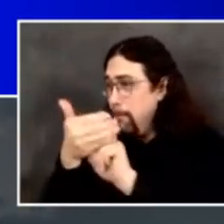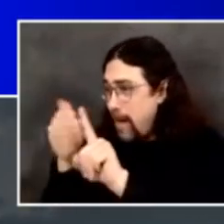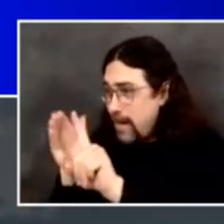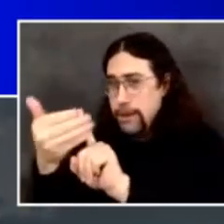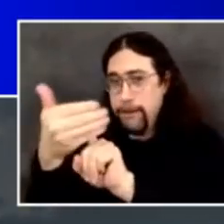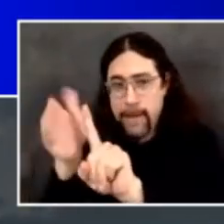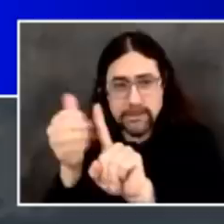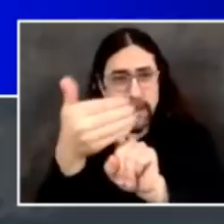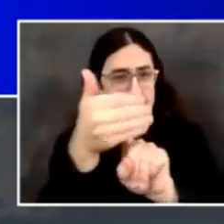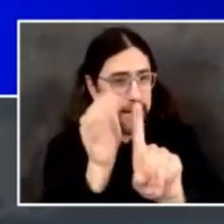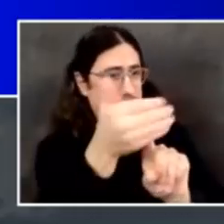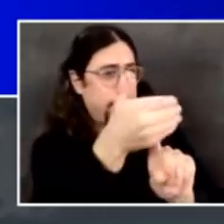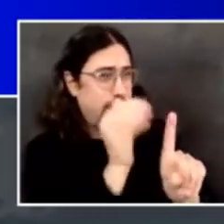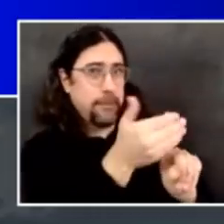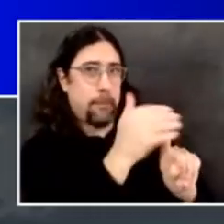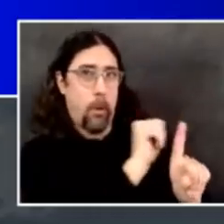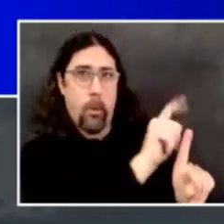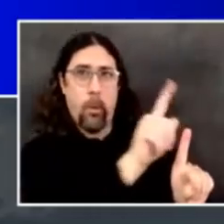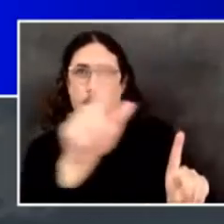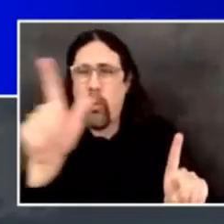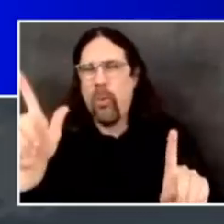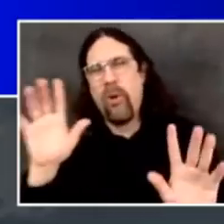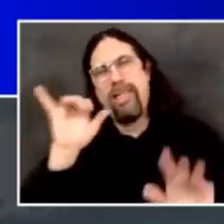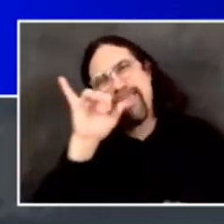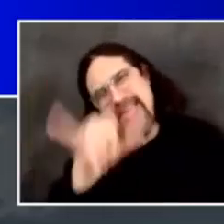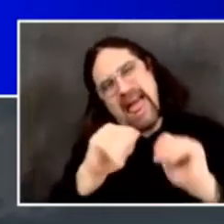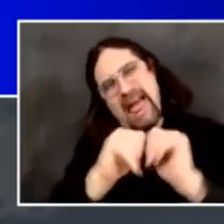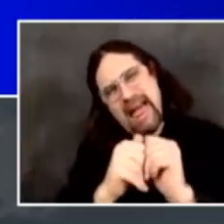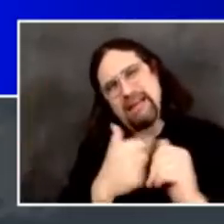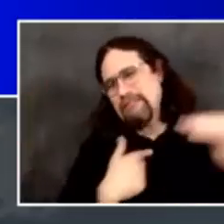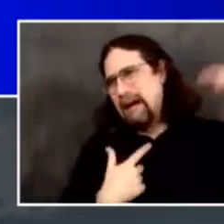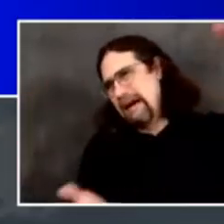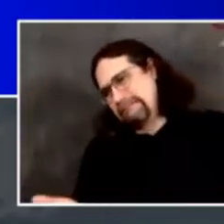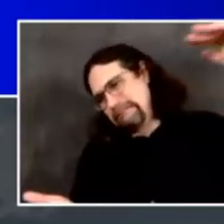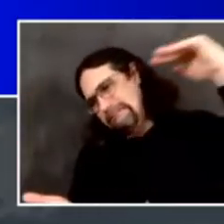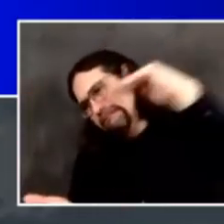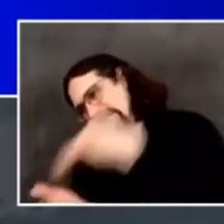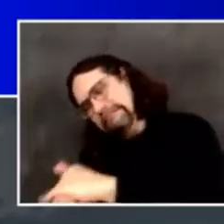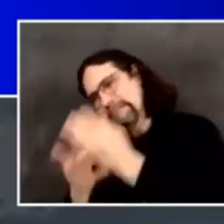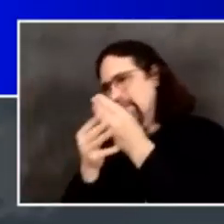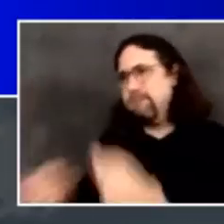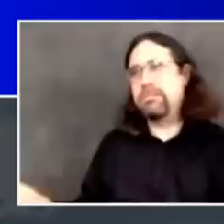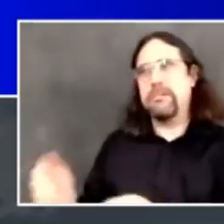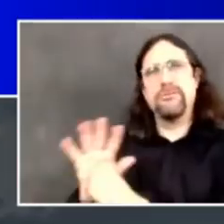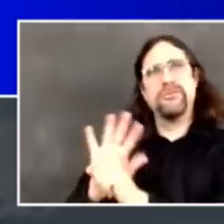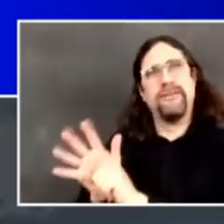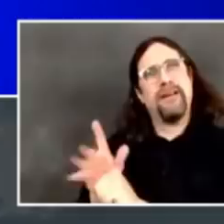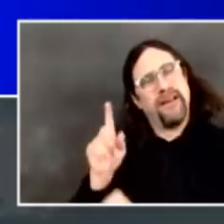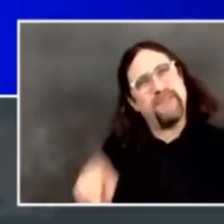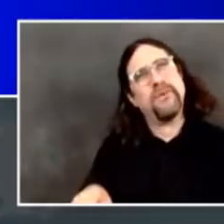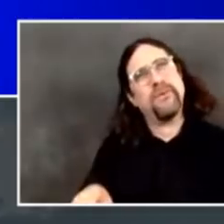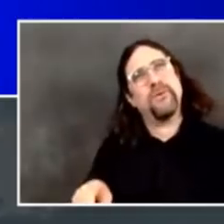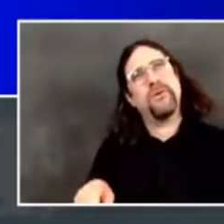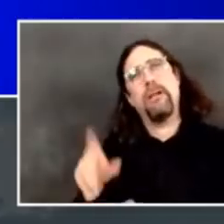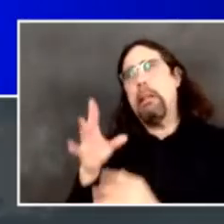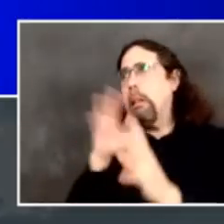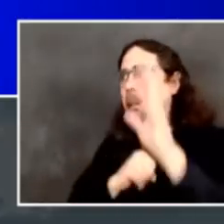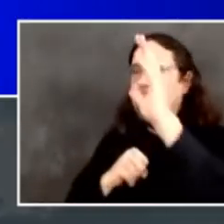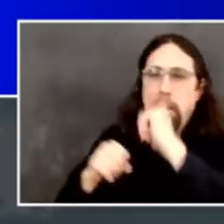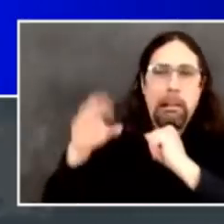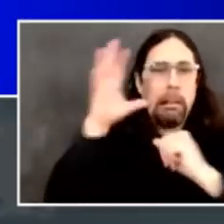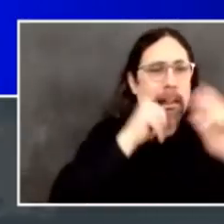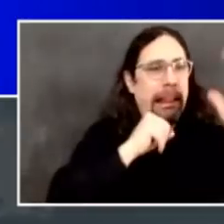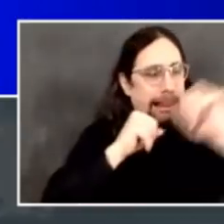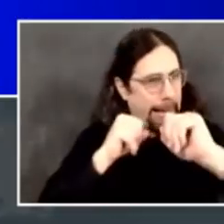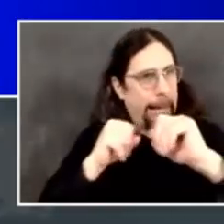this. When they can put this crisis behind us, everyone can contribute. Just put on that face covering. Just don't hesitate. Put